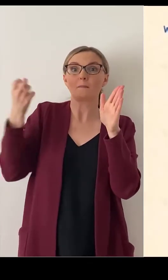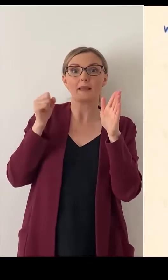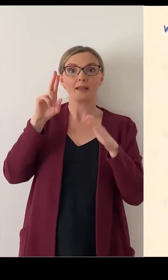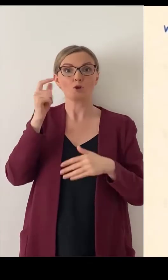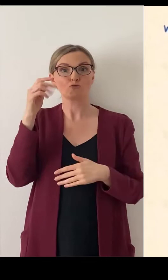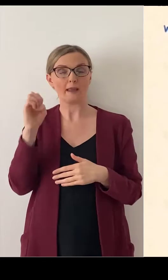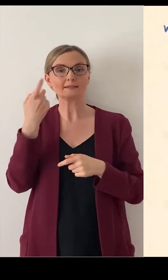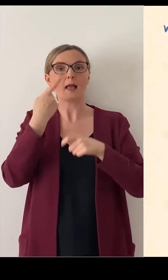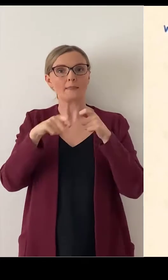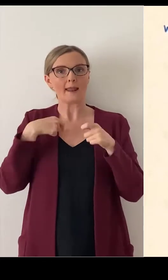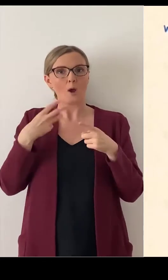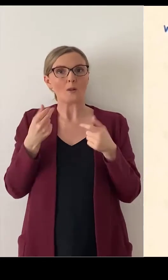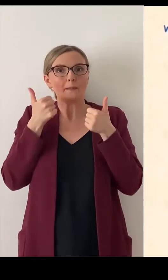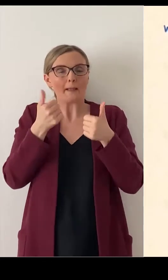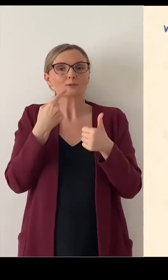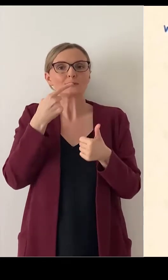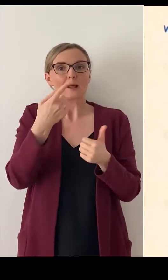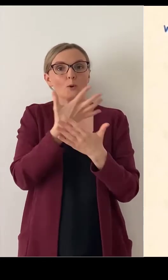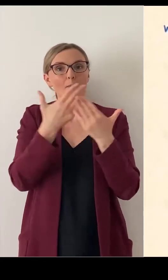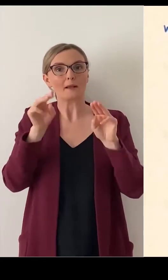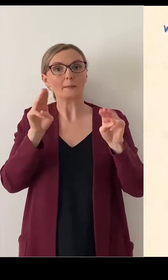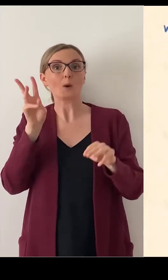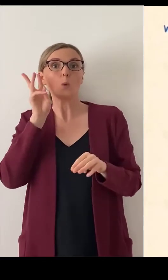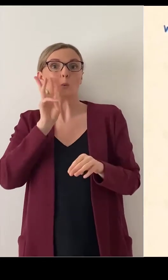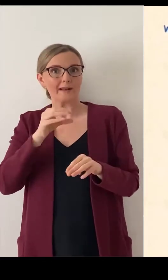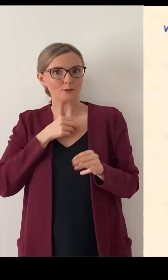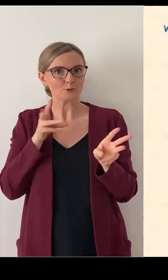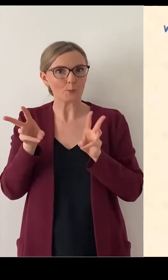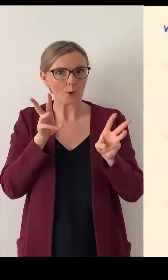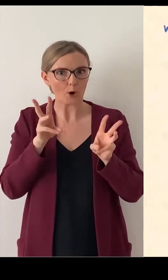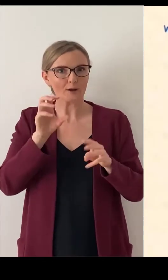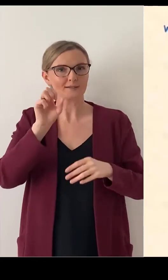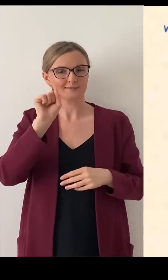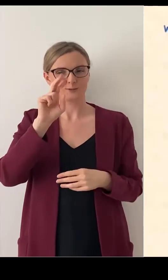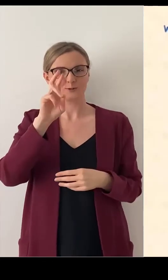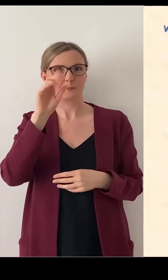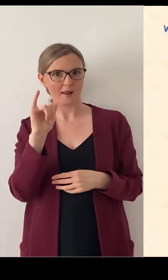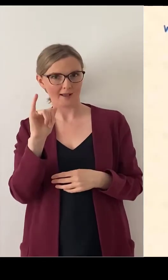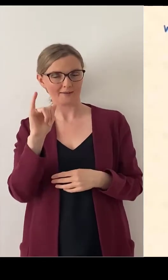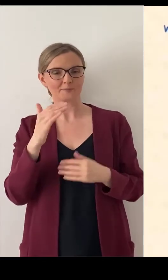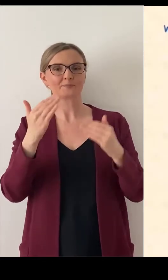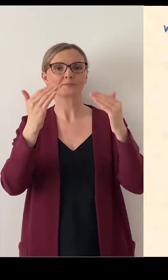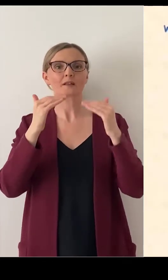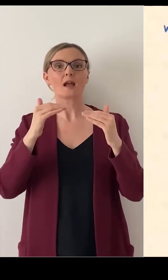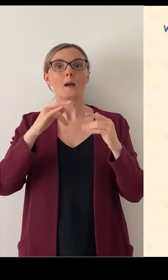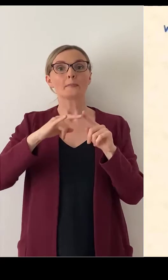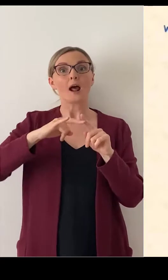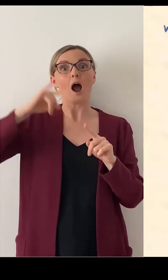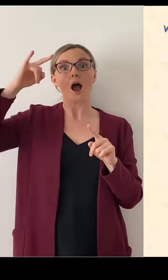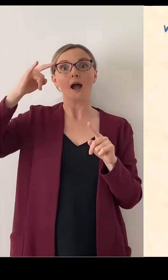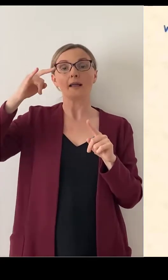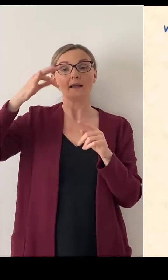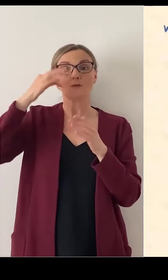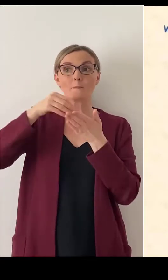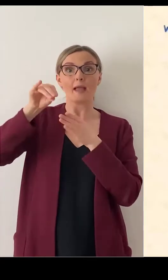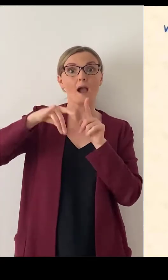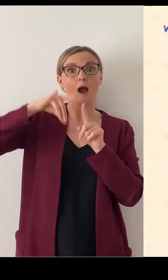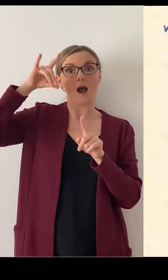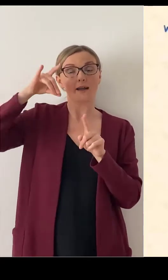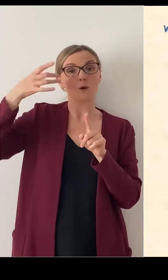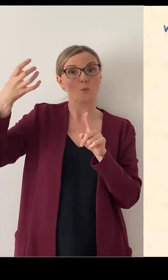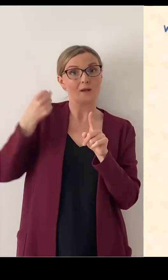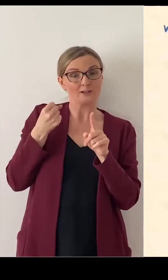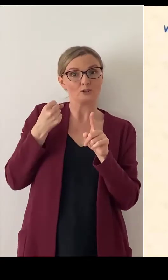to work at that wage rate. And at a higher wage rate, you would have more